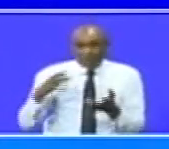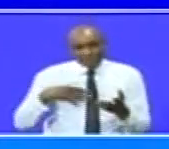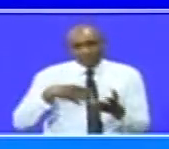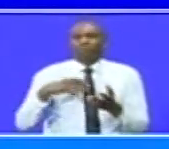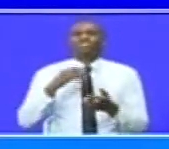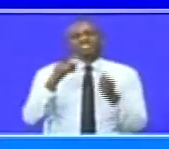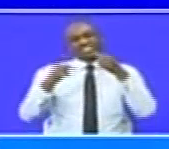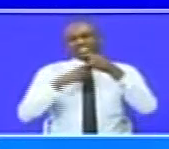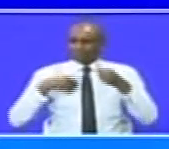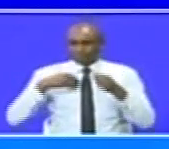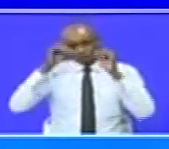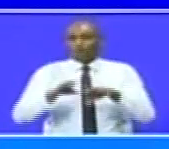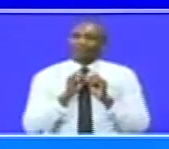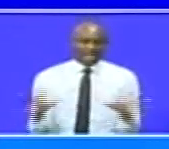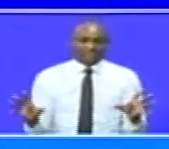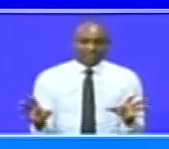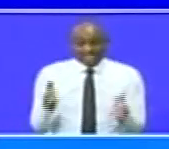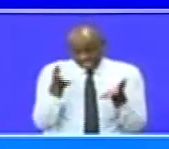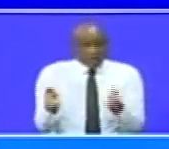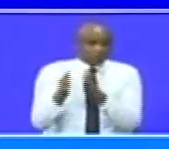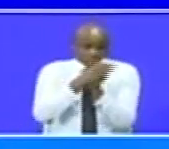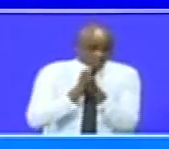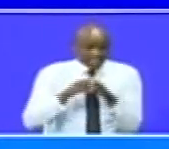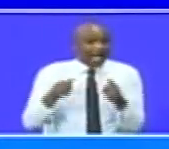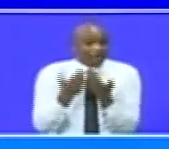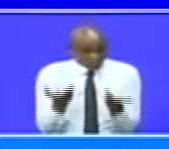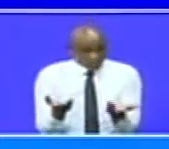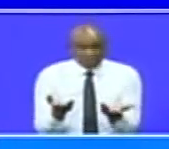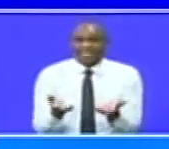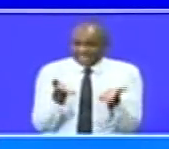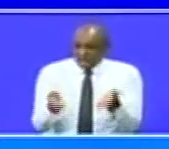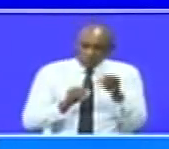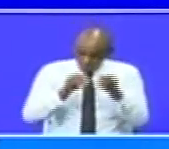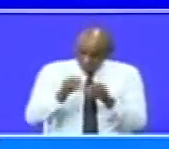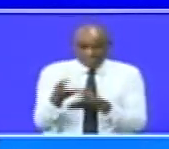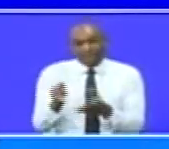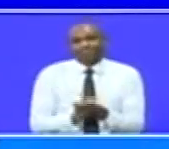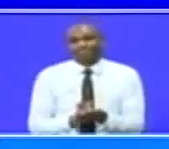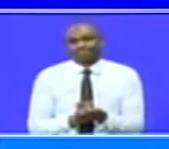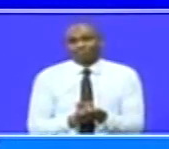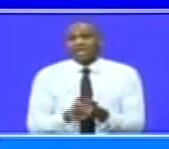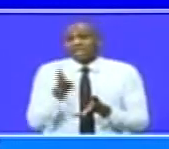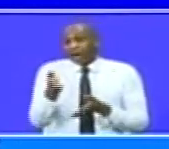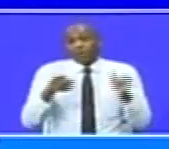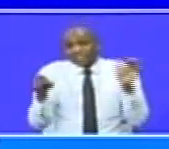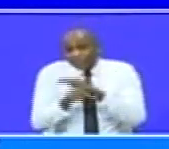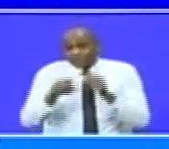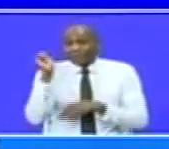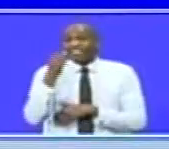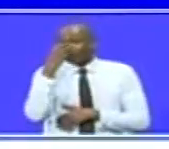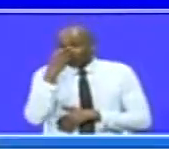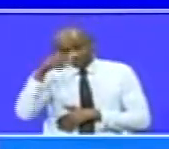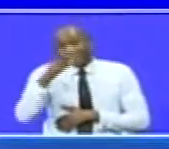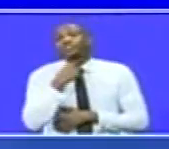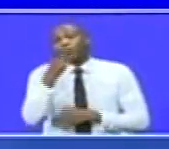Ocampo six. KTN's Murimi Mwangi is working on that sort, and as he reports, his deputy, President William Ruto,